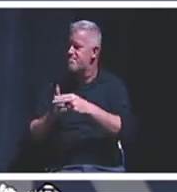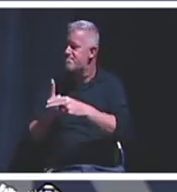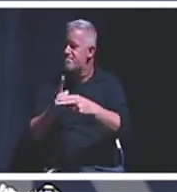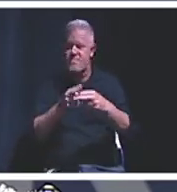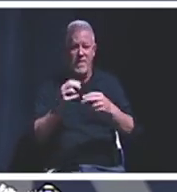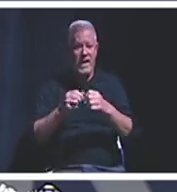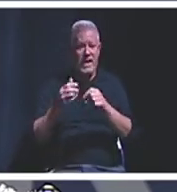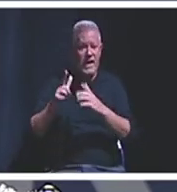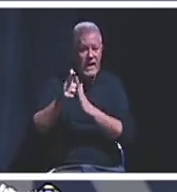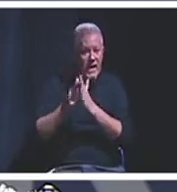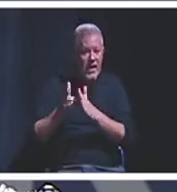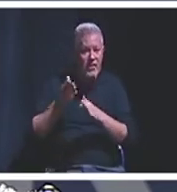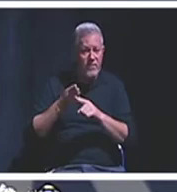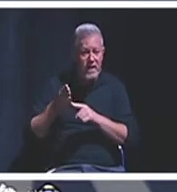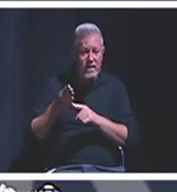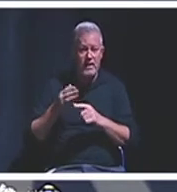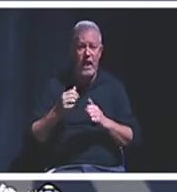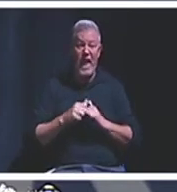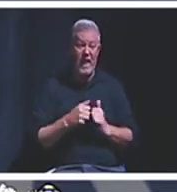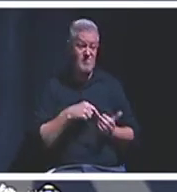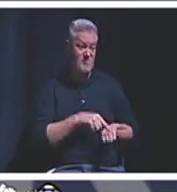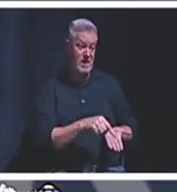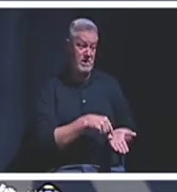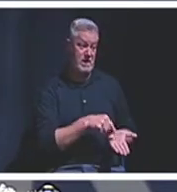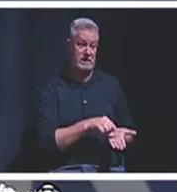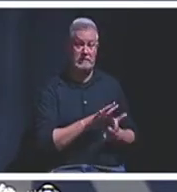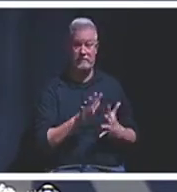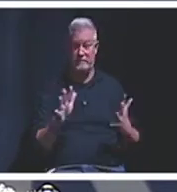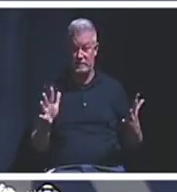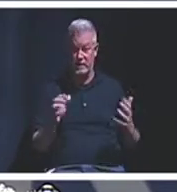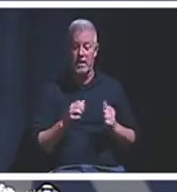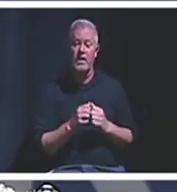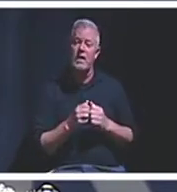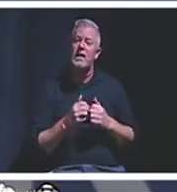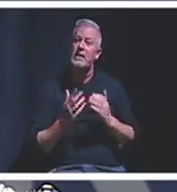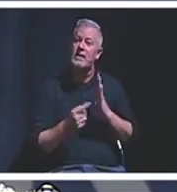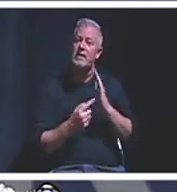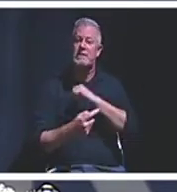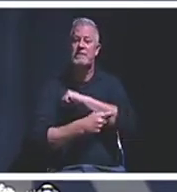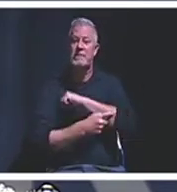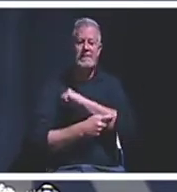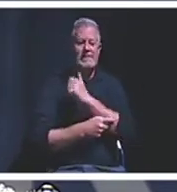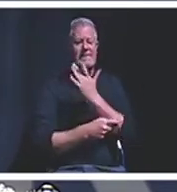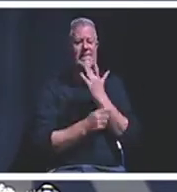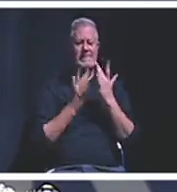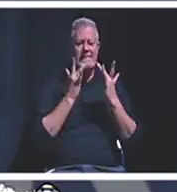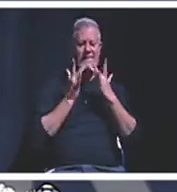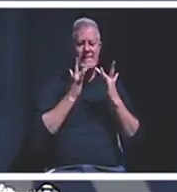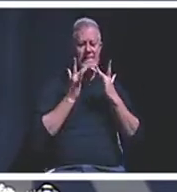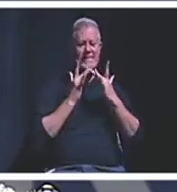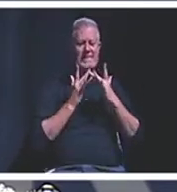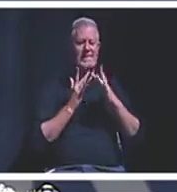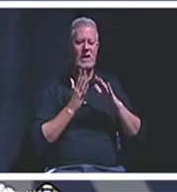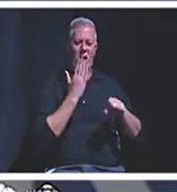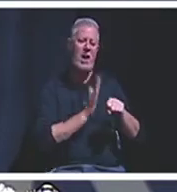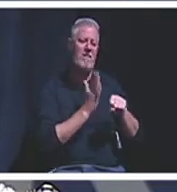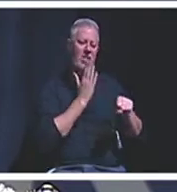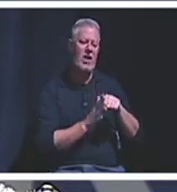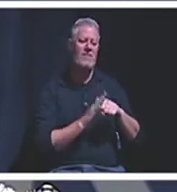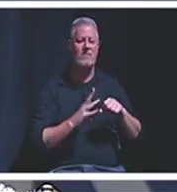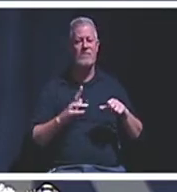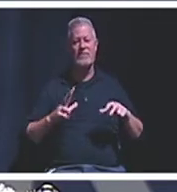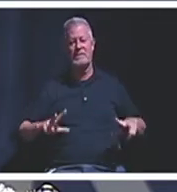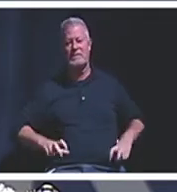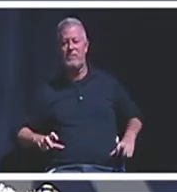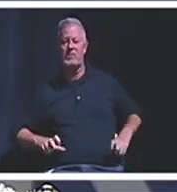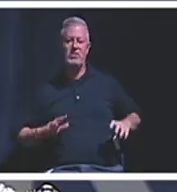while establishing yourself financially. And you'll definitely be tempted sometimes to cut corners and act in selfish ways that will advance your